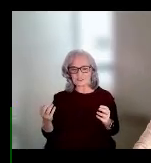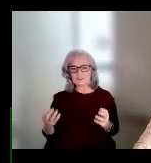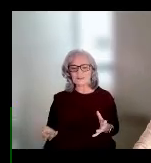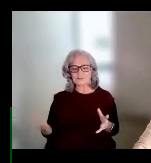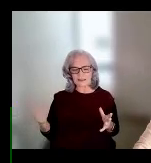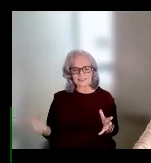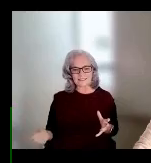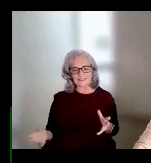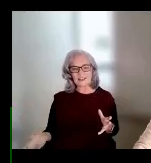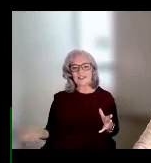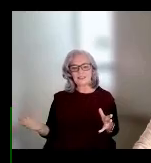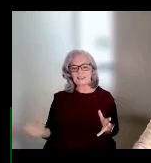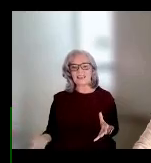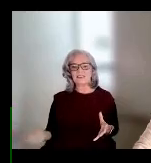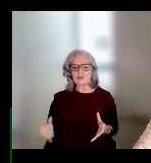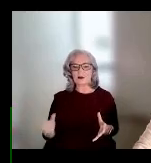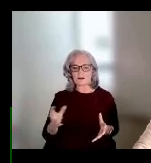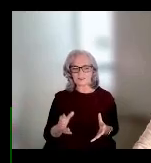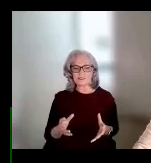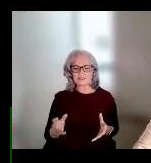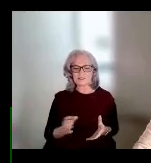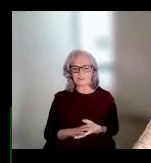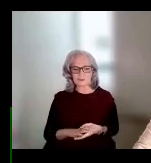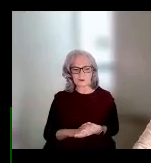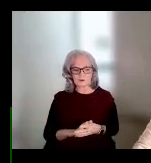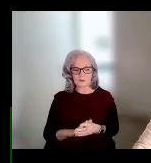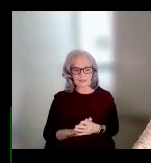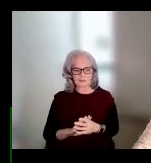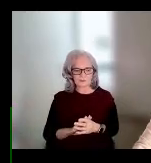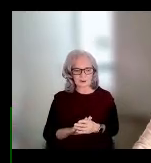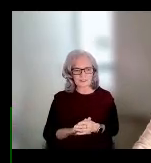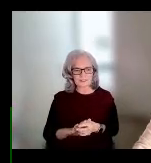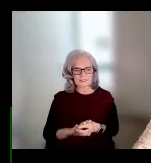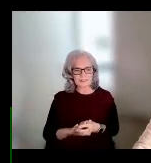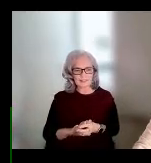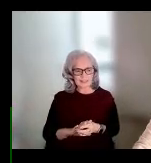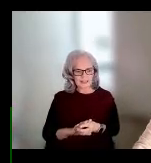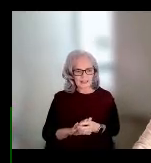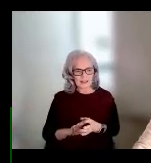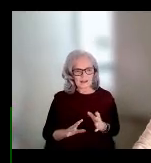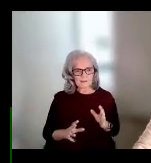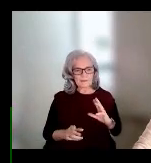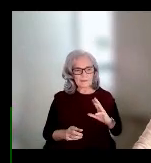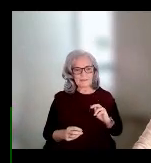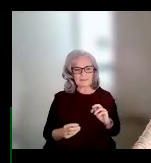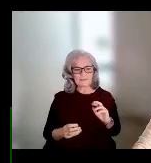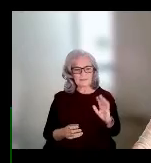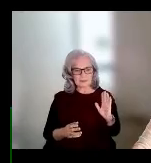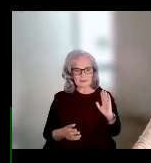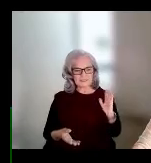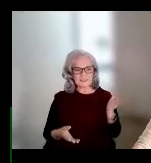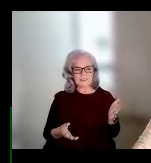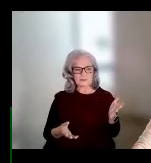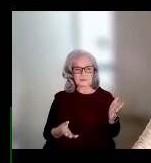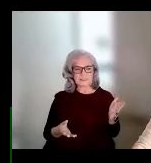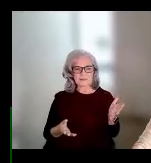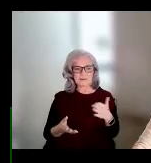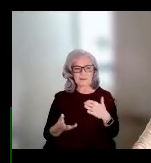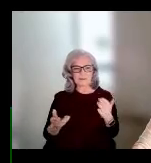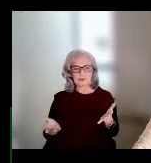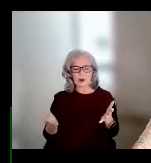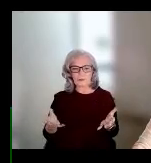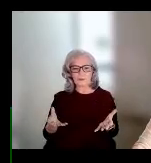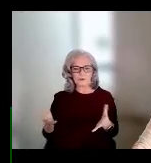evidence basing the care that you are receiving from your healthcare providers. And you see here from the